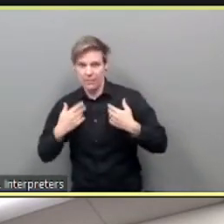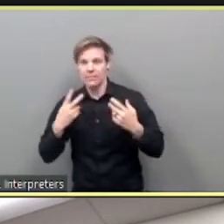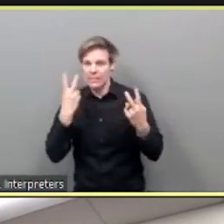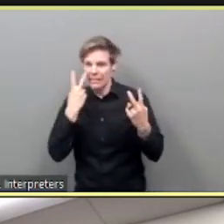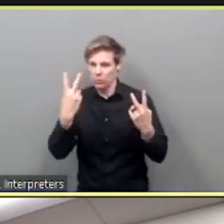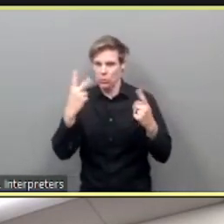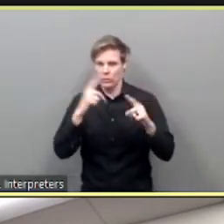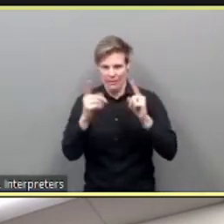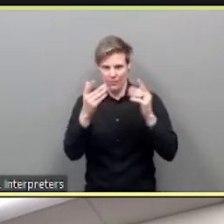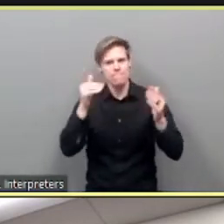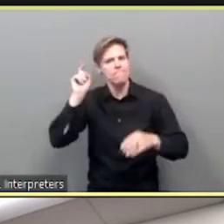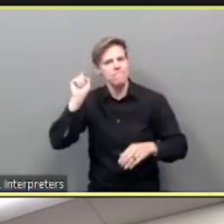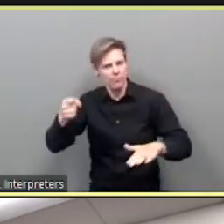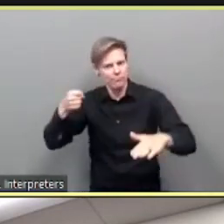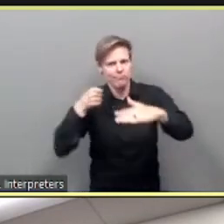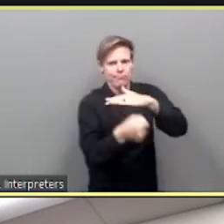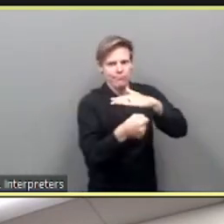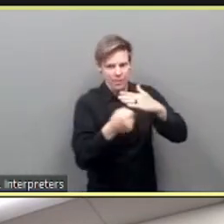breathing treatment for you.